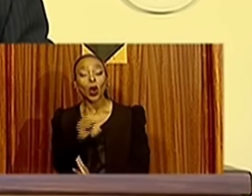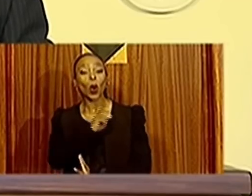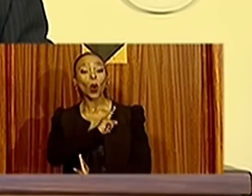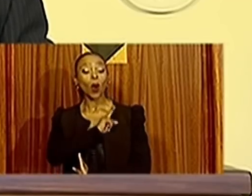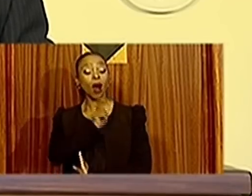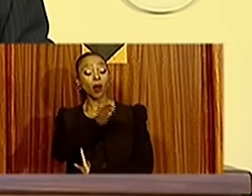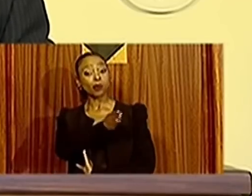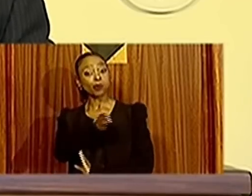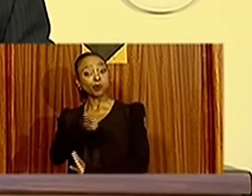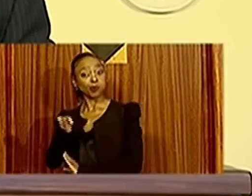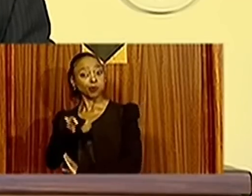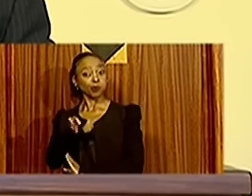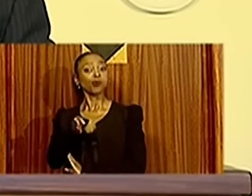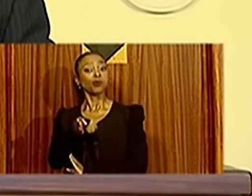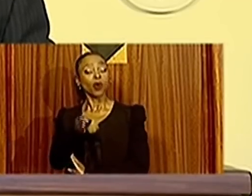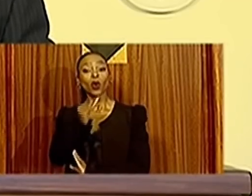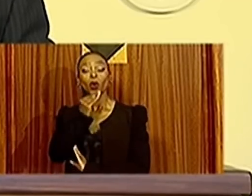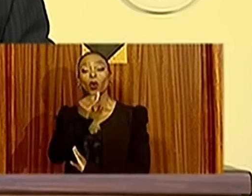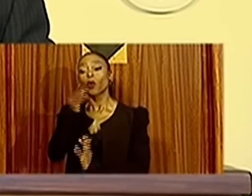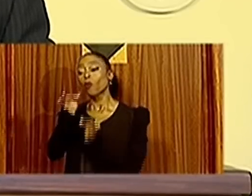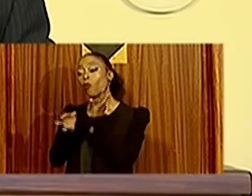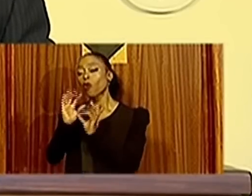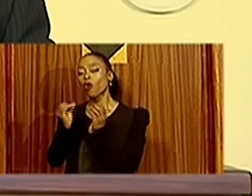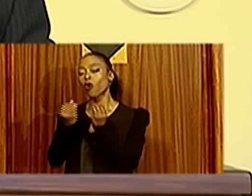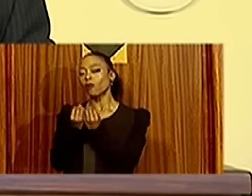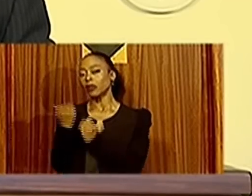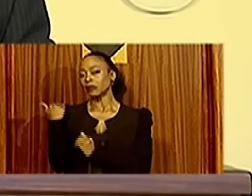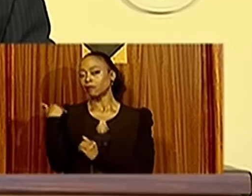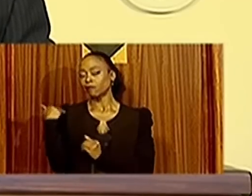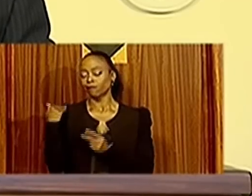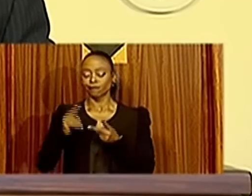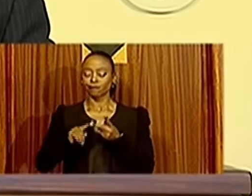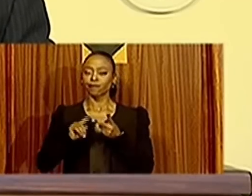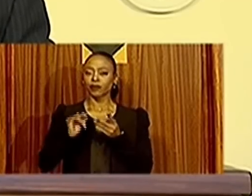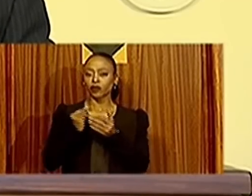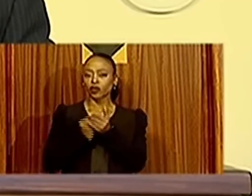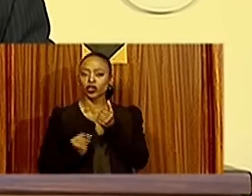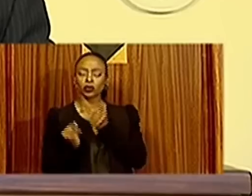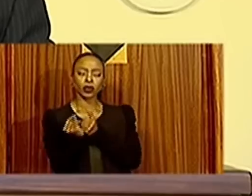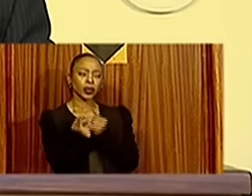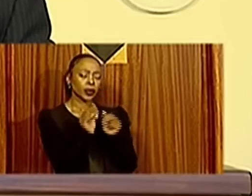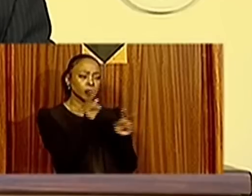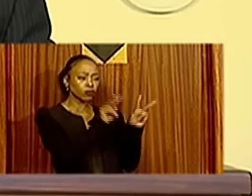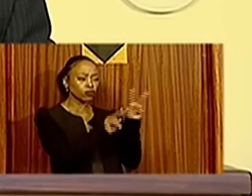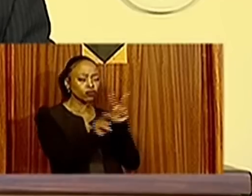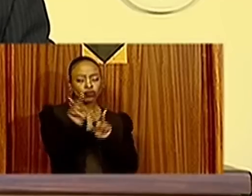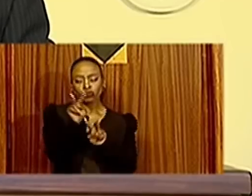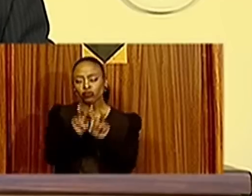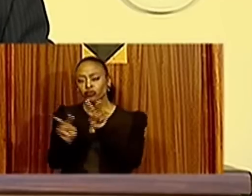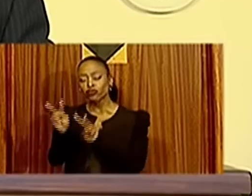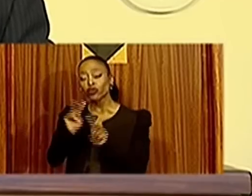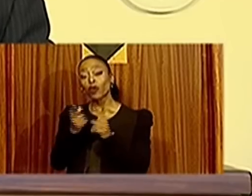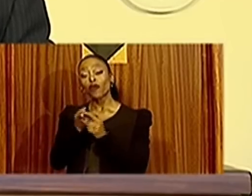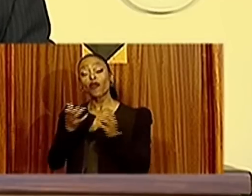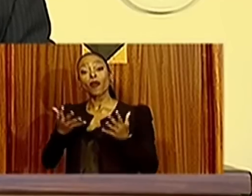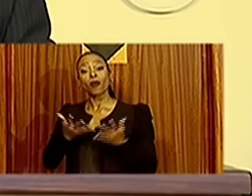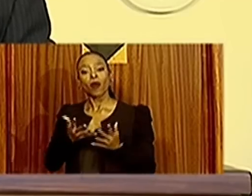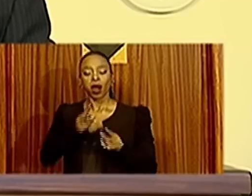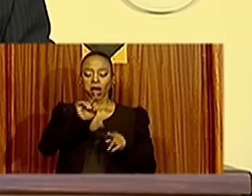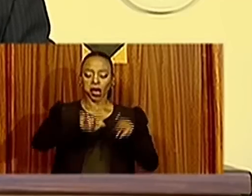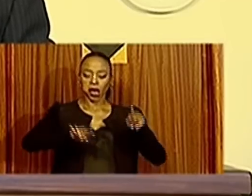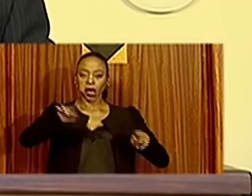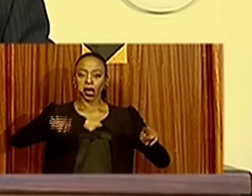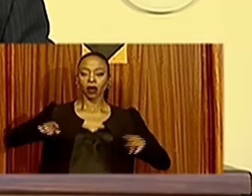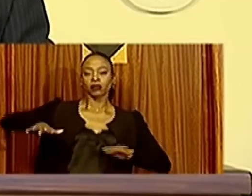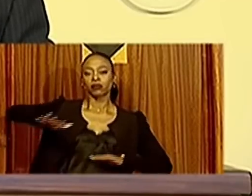presence of party agents and independent observers from various parts